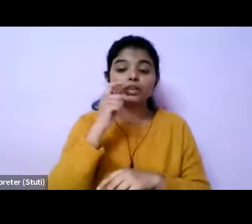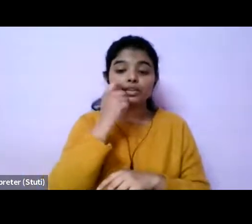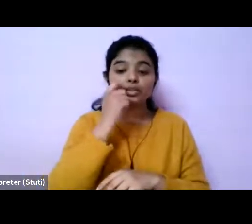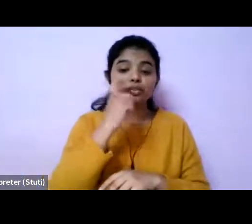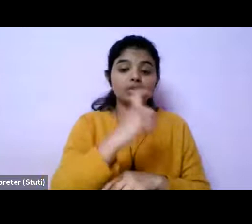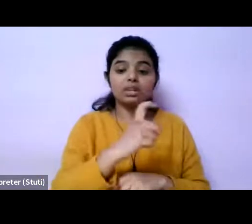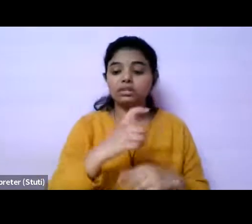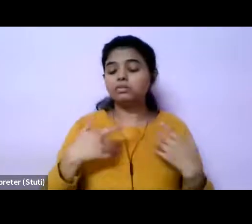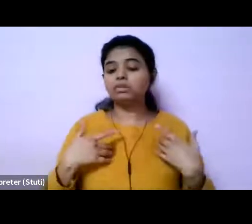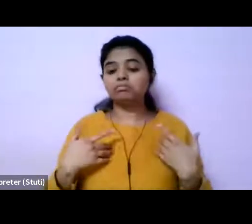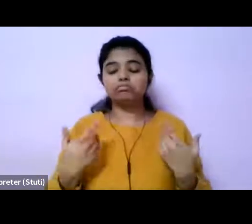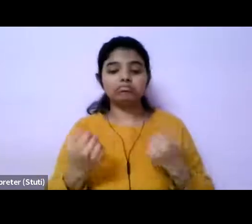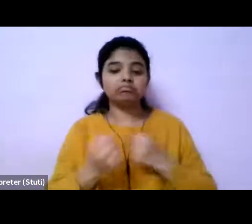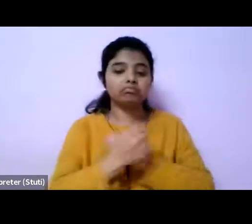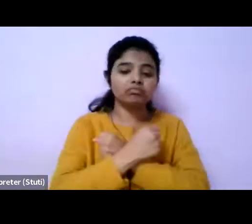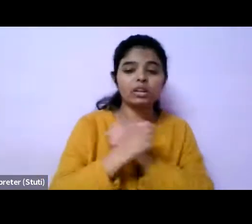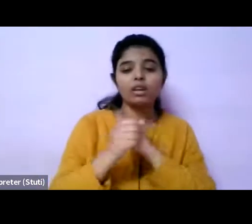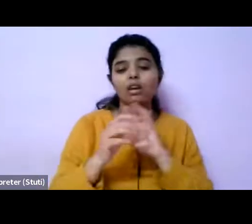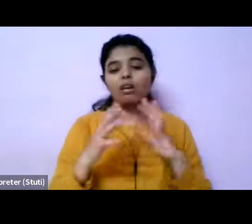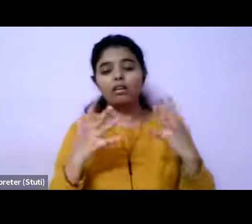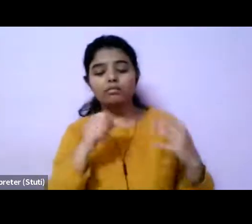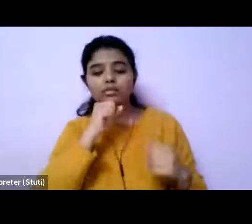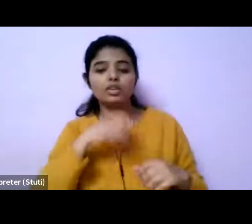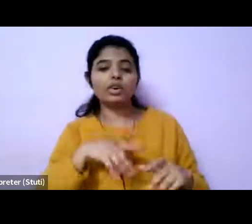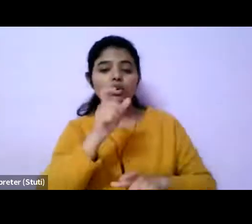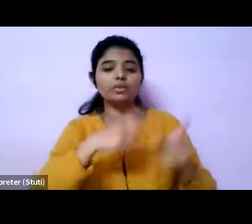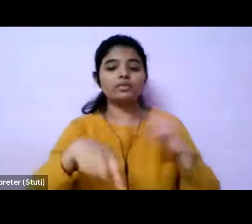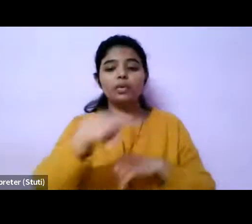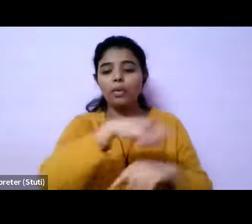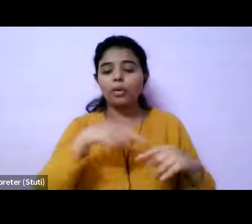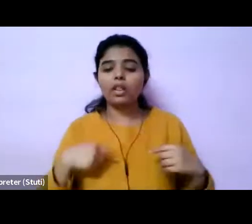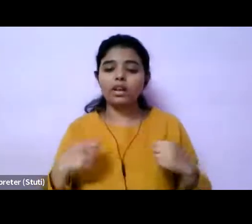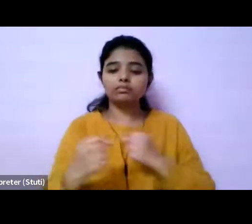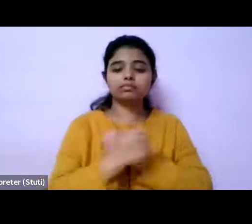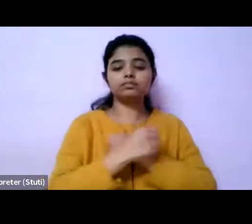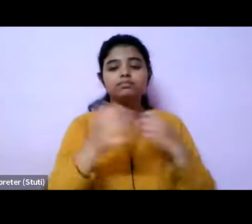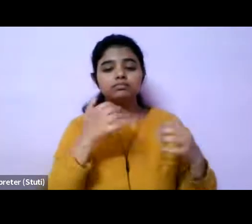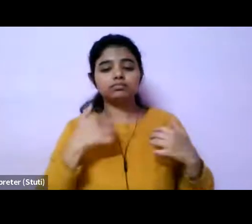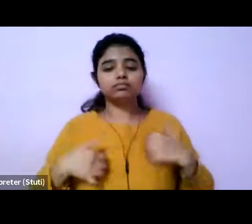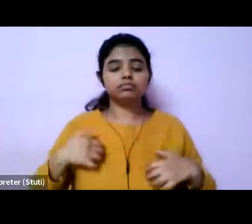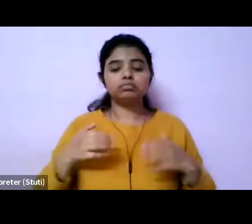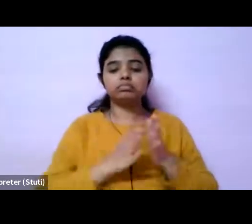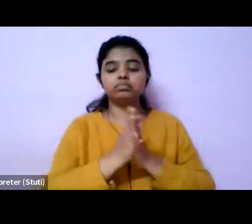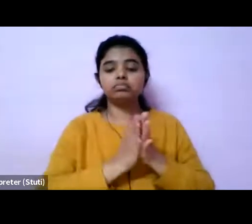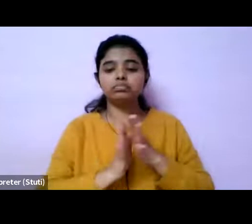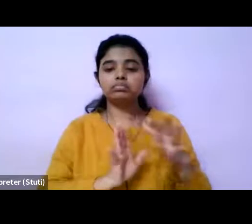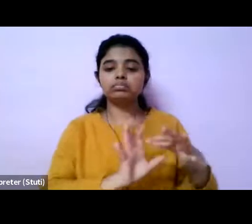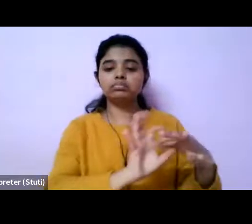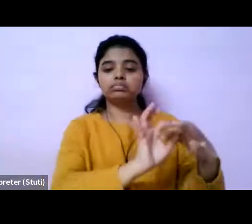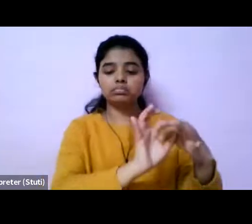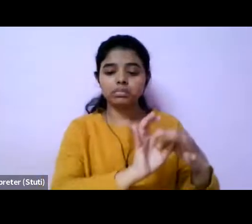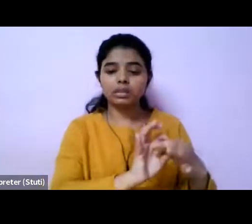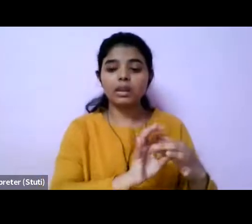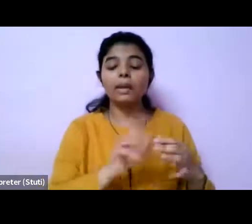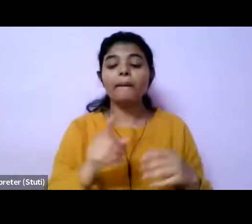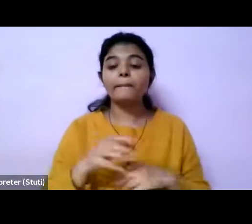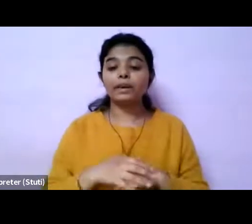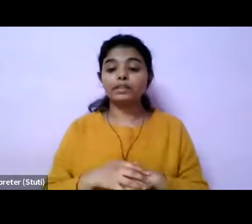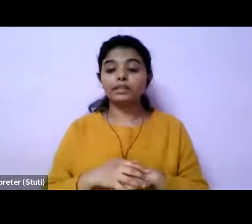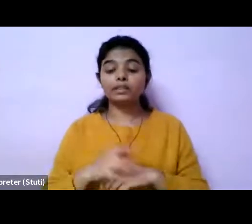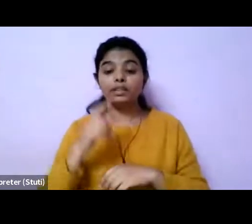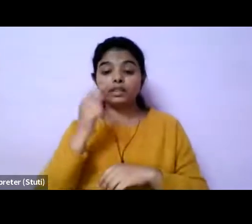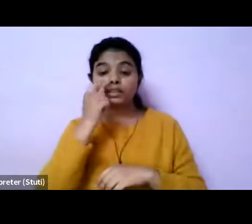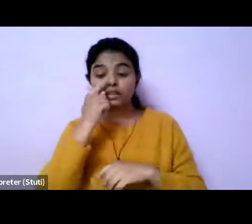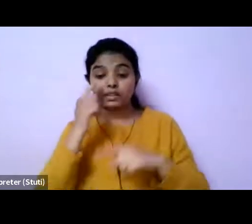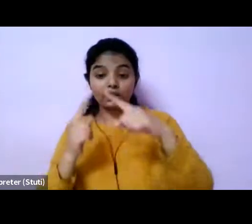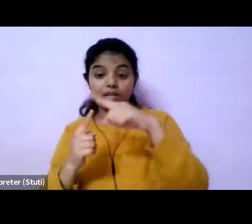tragedy and romance, of youth bursting forth in the world with all its claim, Tara asserts that Beethoven must